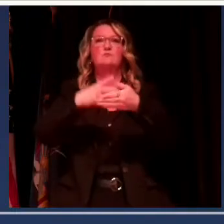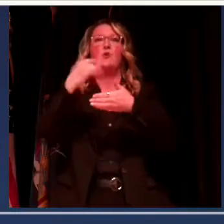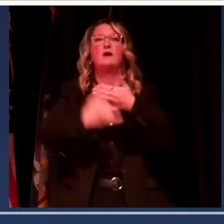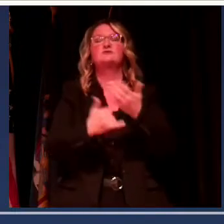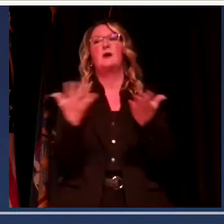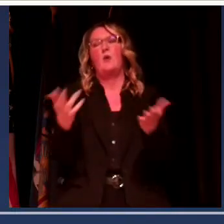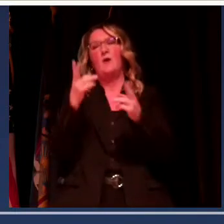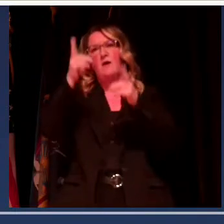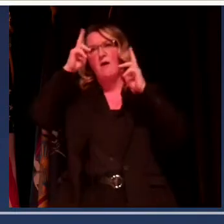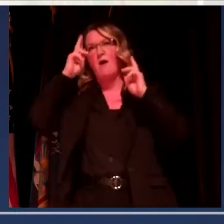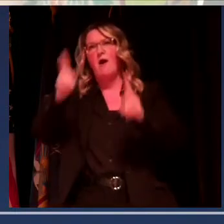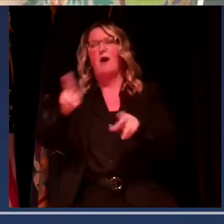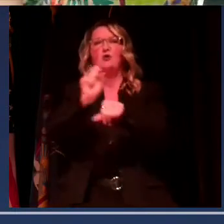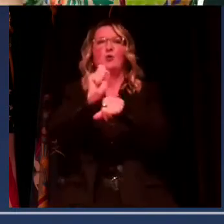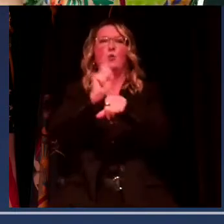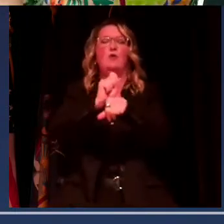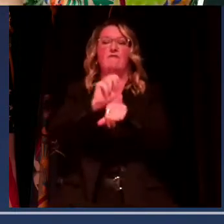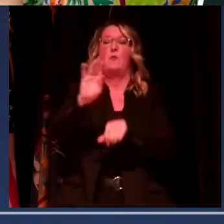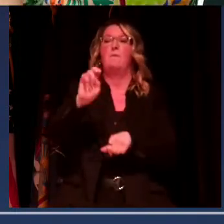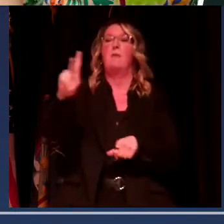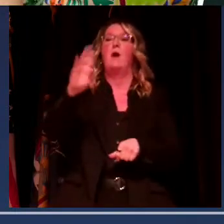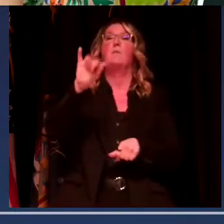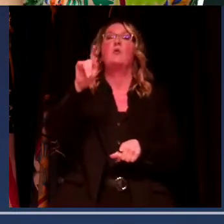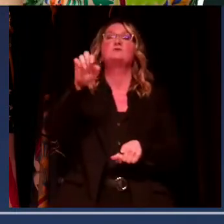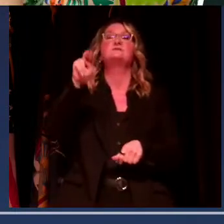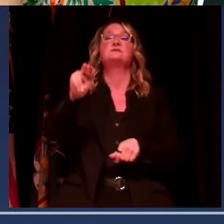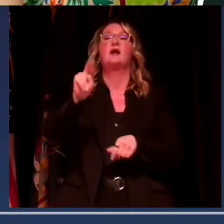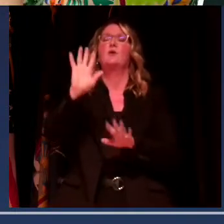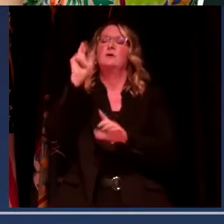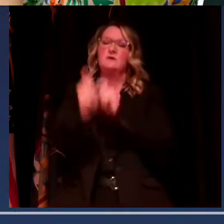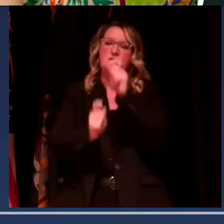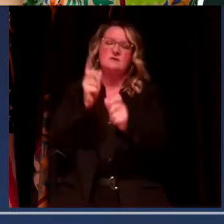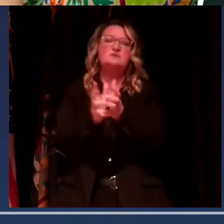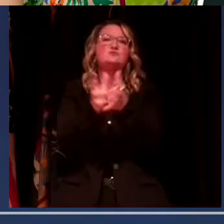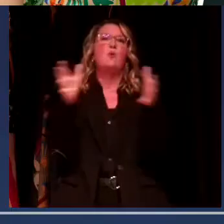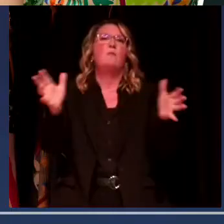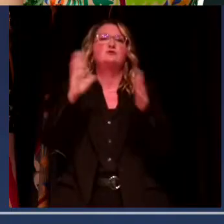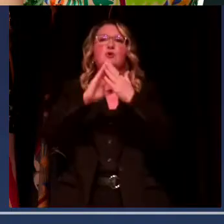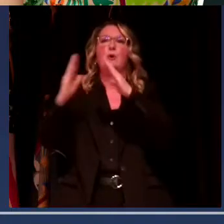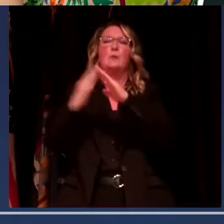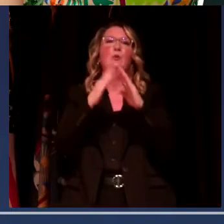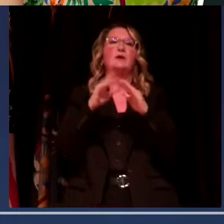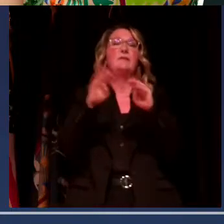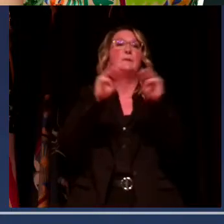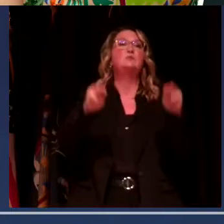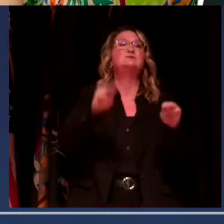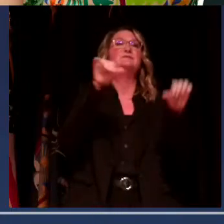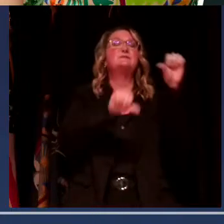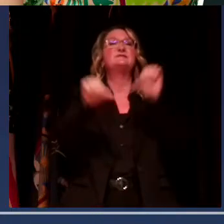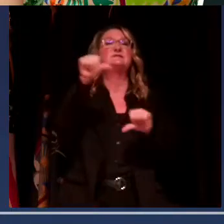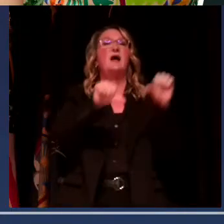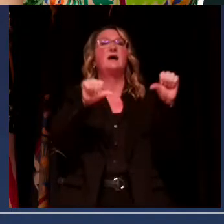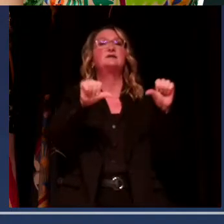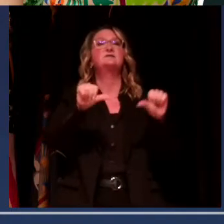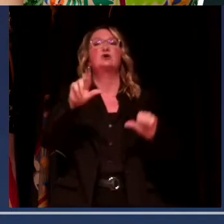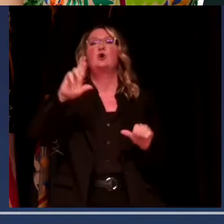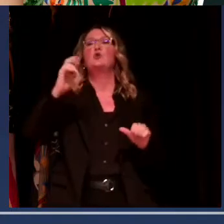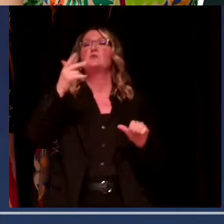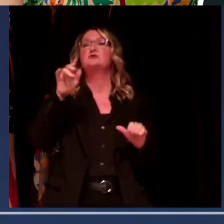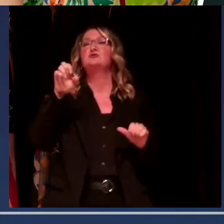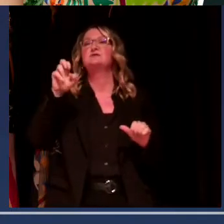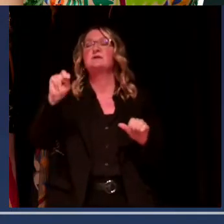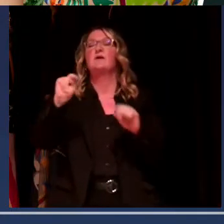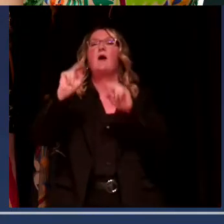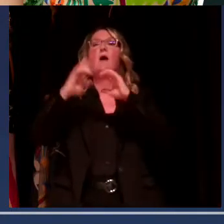publicly honor the work of Mark Mortensen, who contributed so much to our community at the Museum of Science, Richardson Complex,